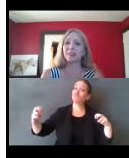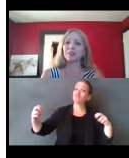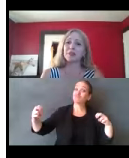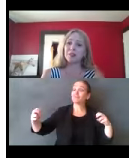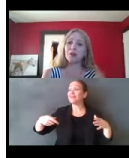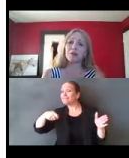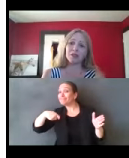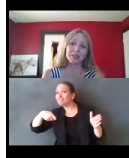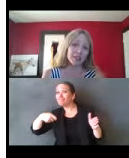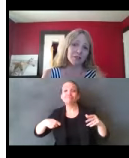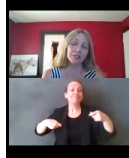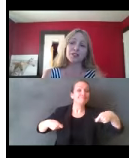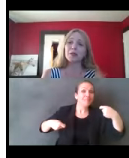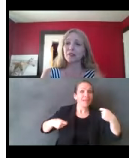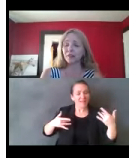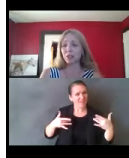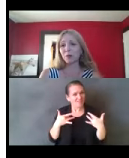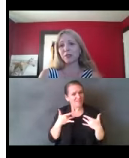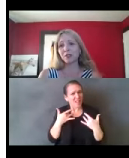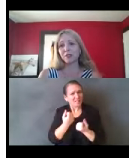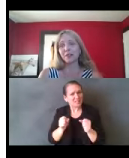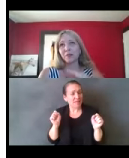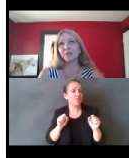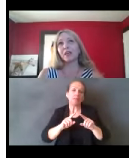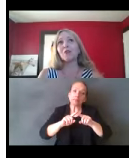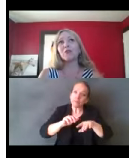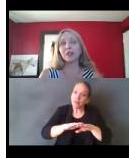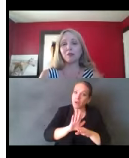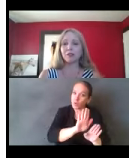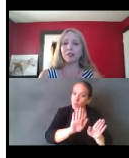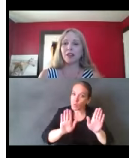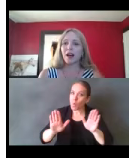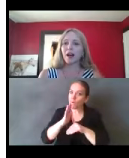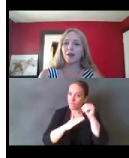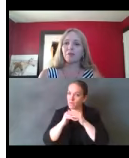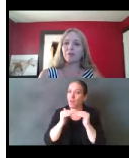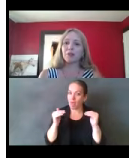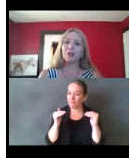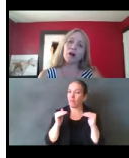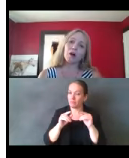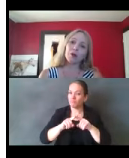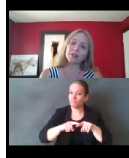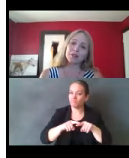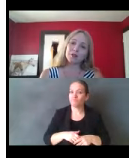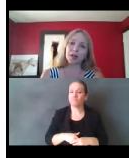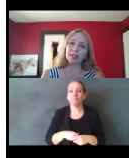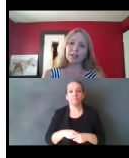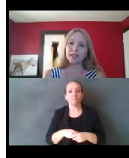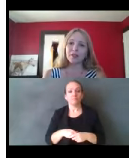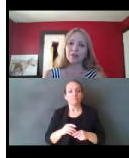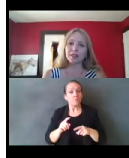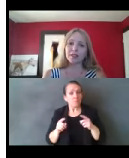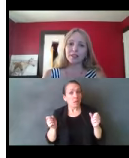restaurant, and it's felt fairly safe. It just depends on each person's comfort level. But there are ways to try